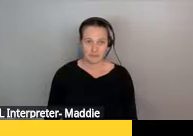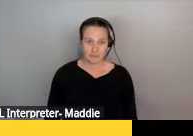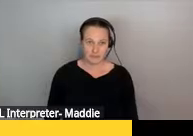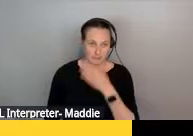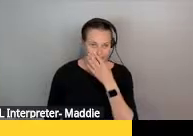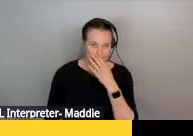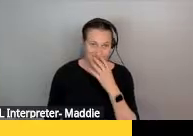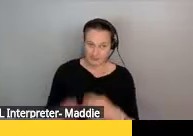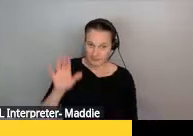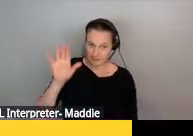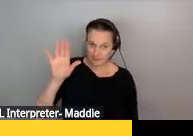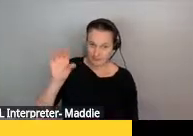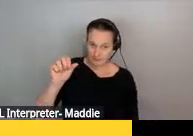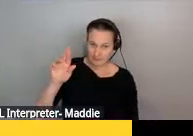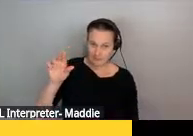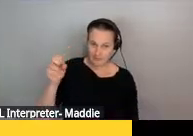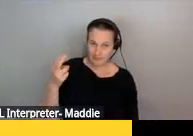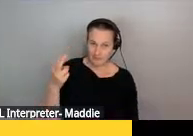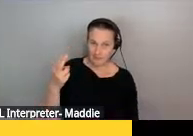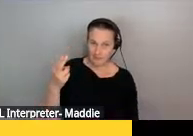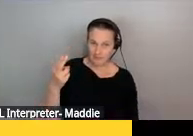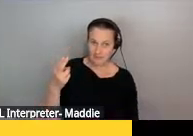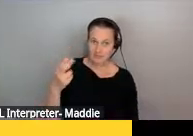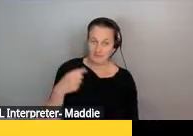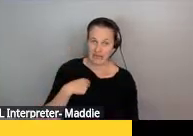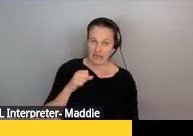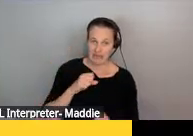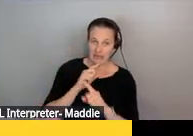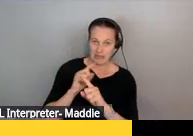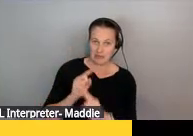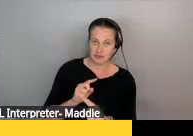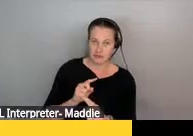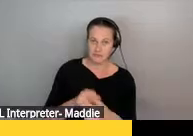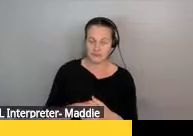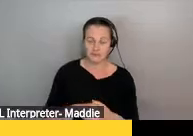I can try to answer this question. This is Sarah.